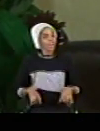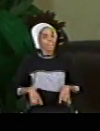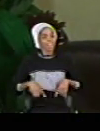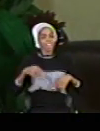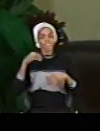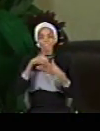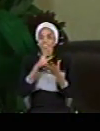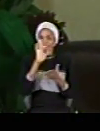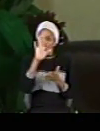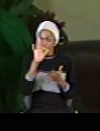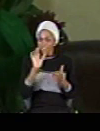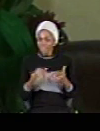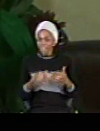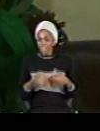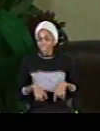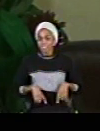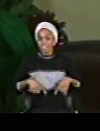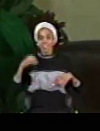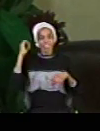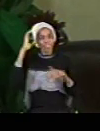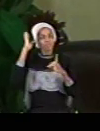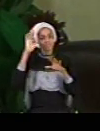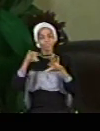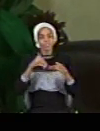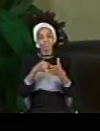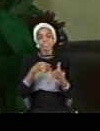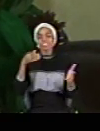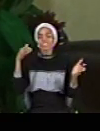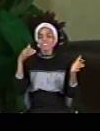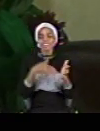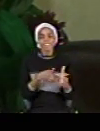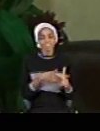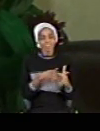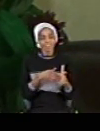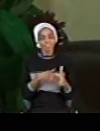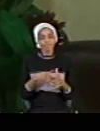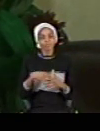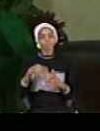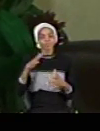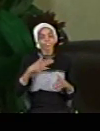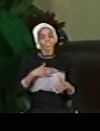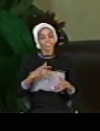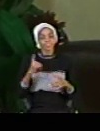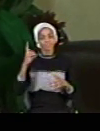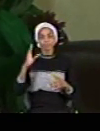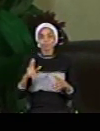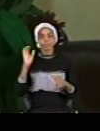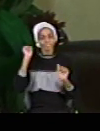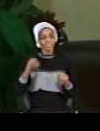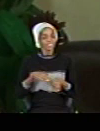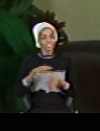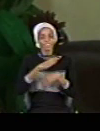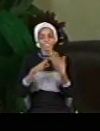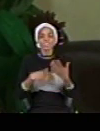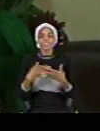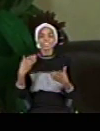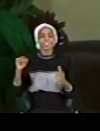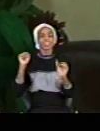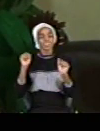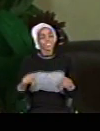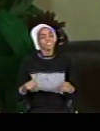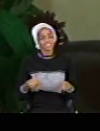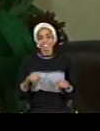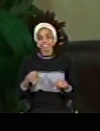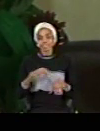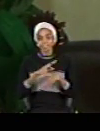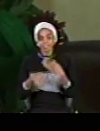Tonight, tonight, he will do it again. My God can do our things. Amen. He can do